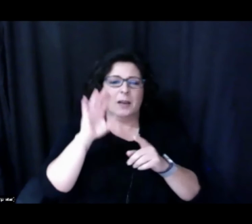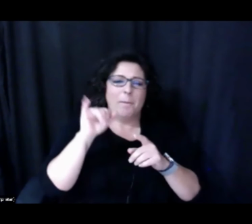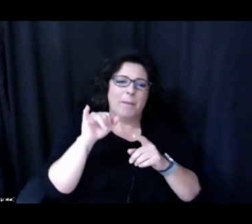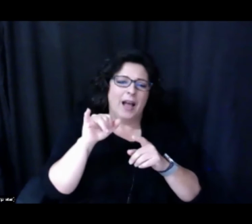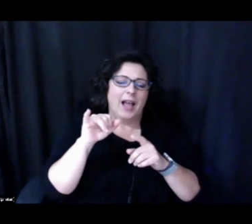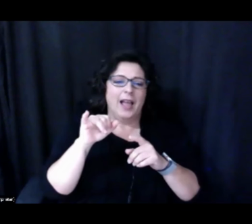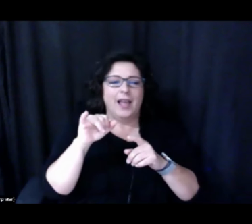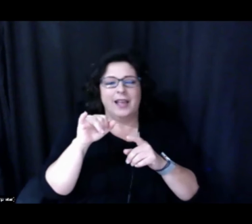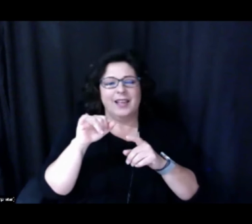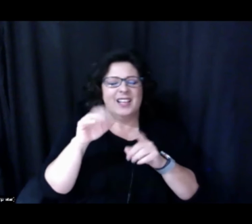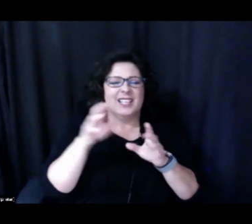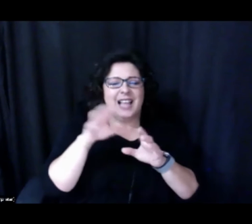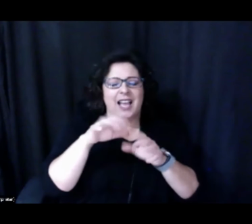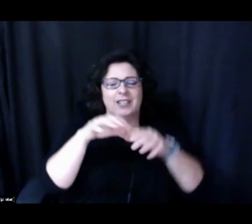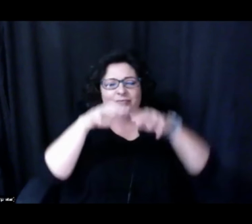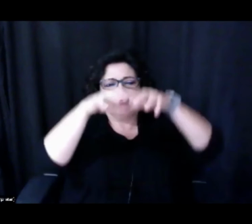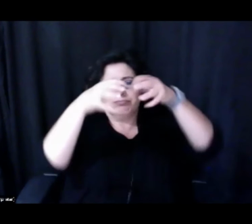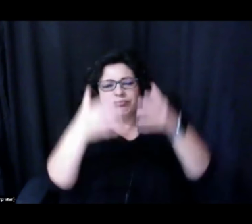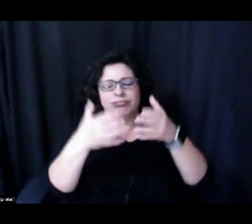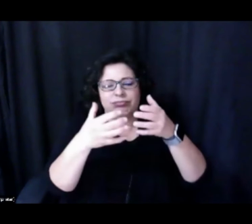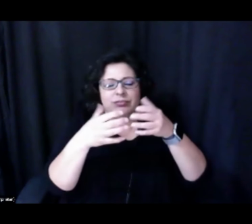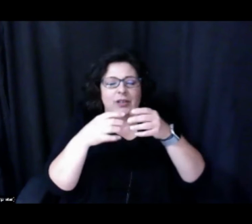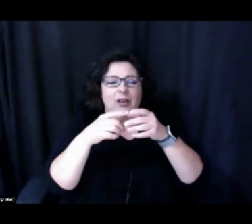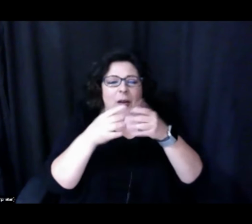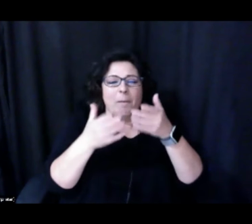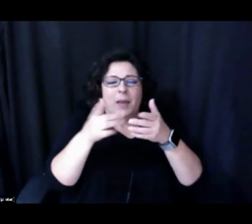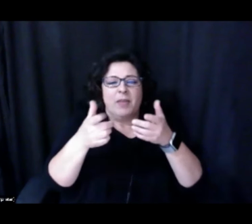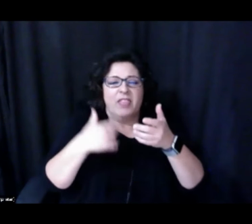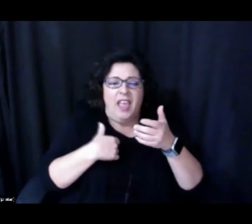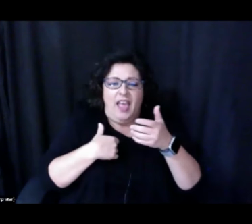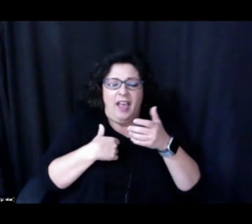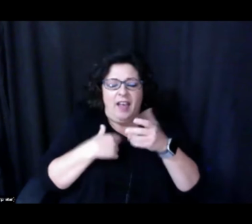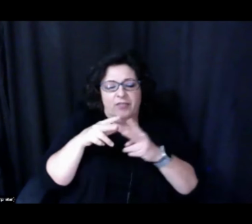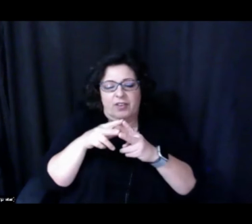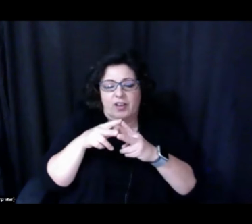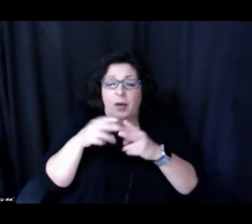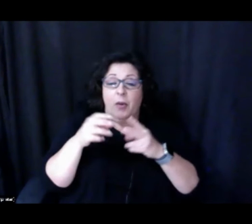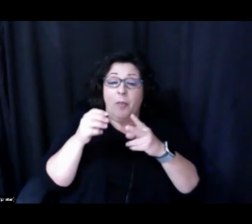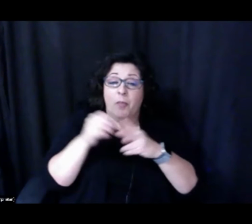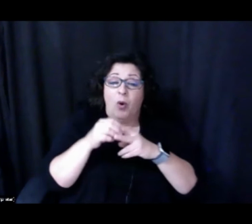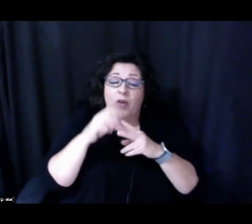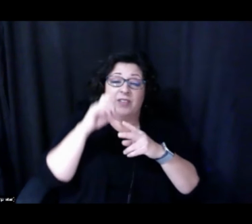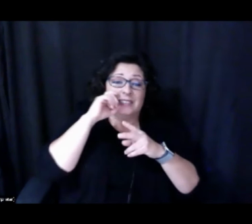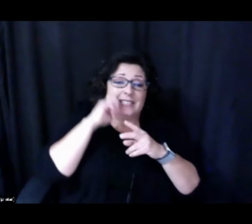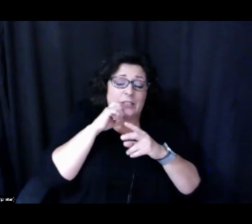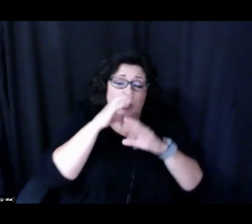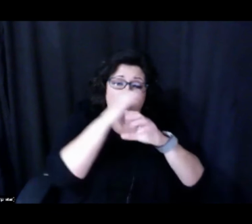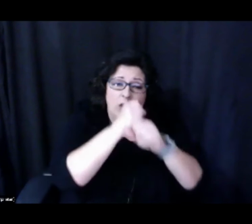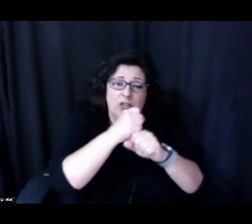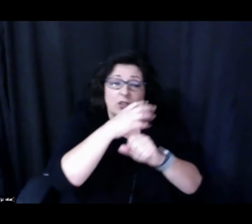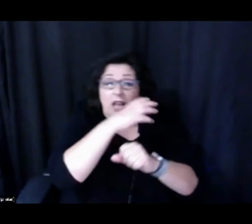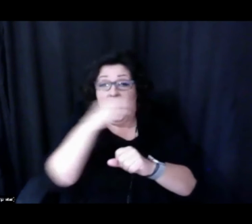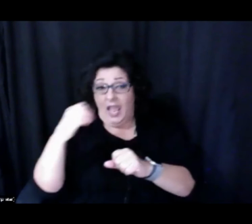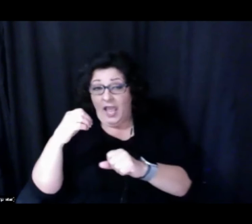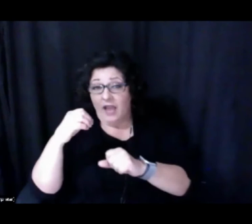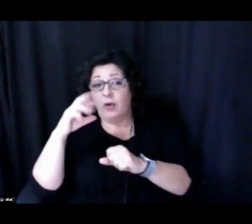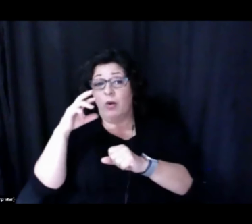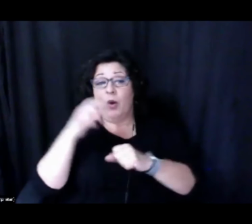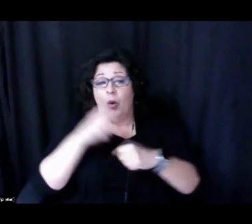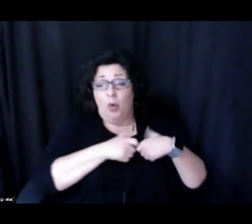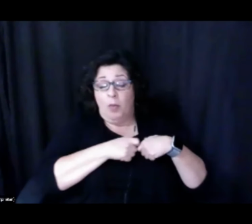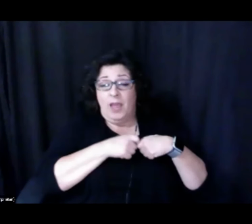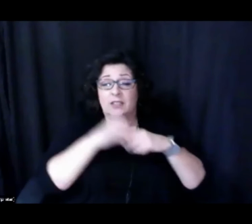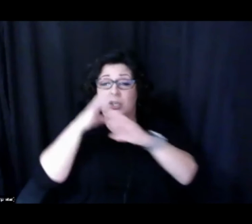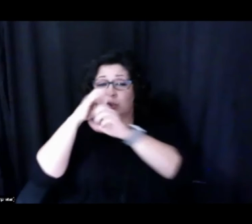umbrella term for people who experience sexual and or emotional attraction to more than one gender, right? And bi plus I use because